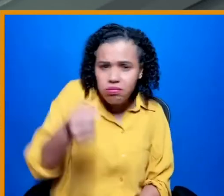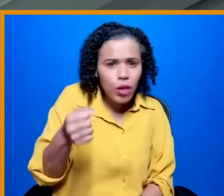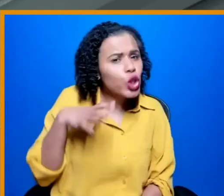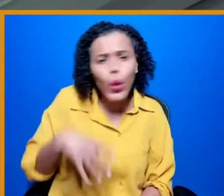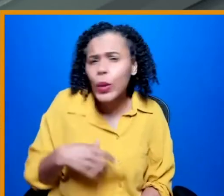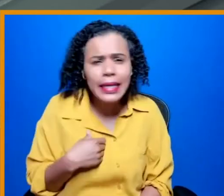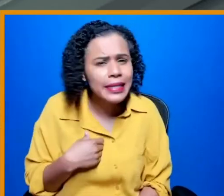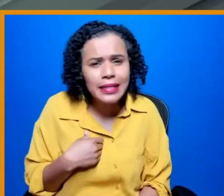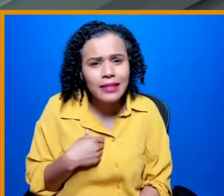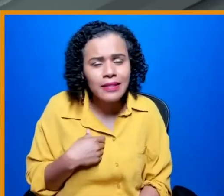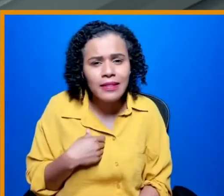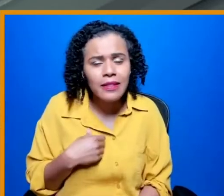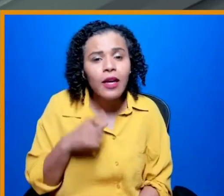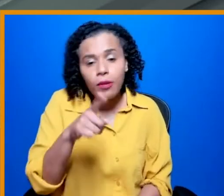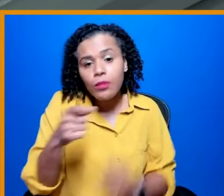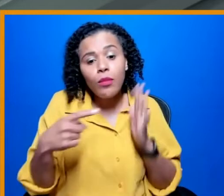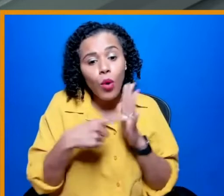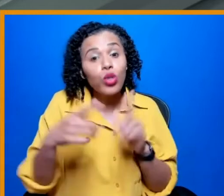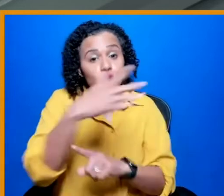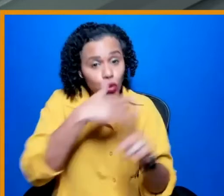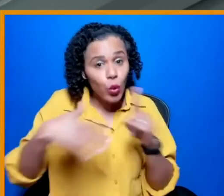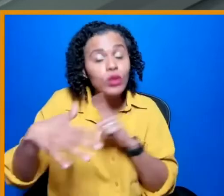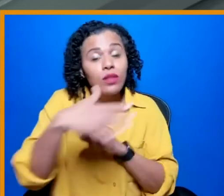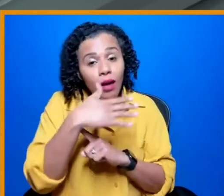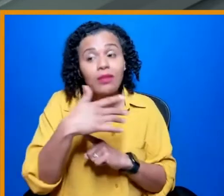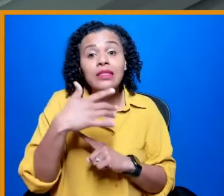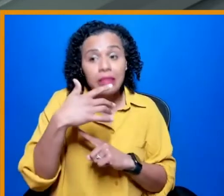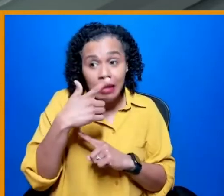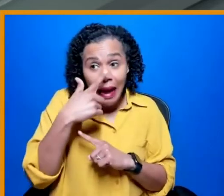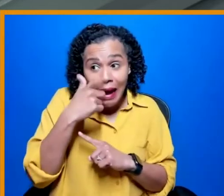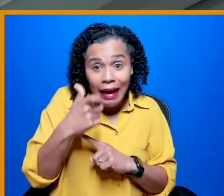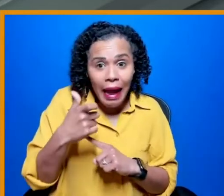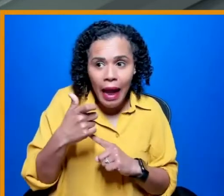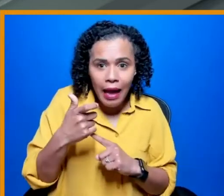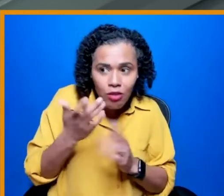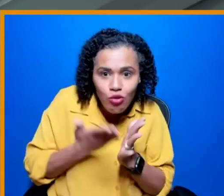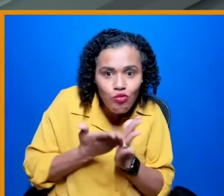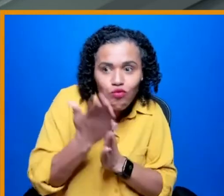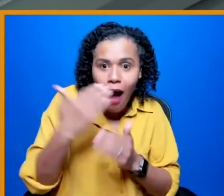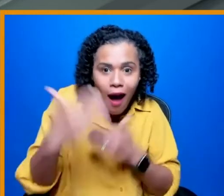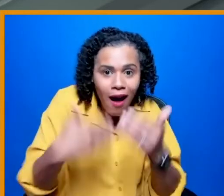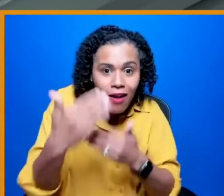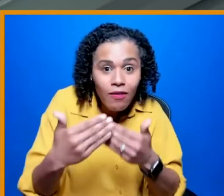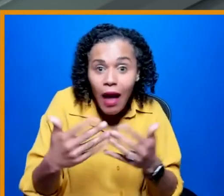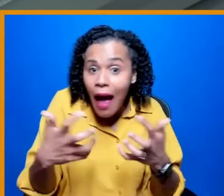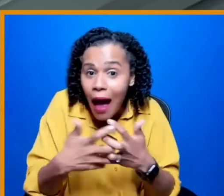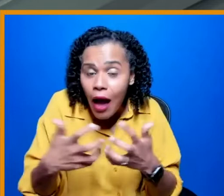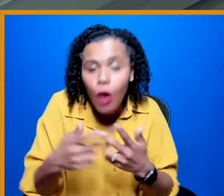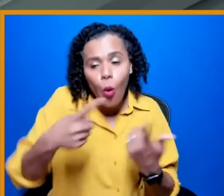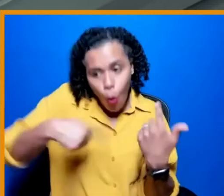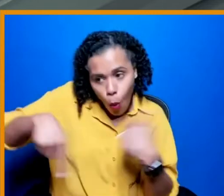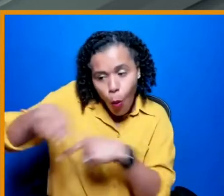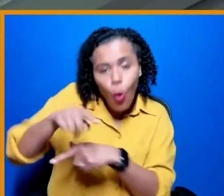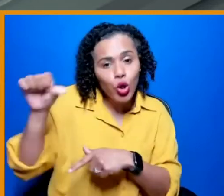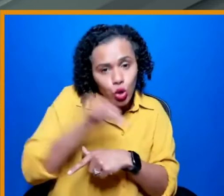most importantly, society can only thrive if everyone plays their part, is allowed